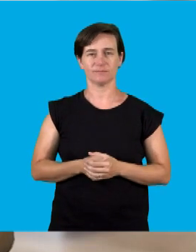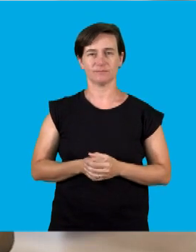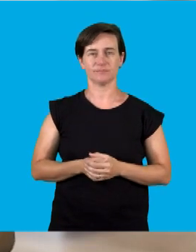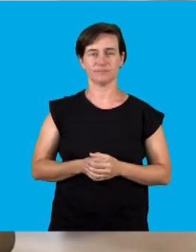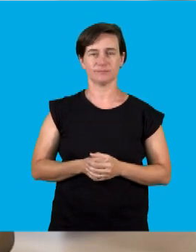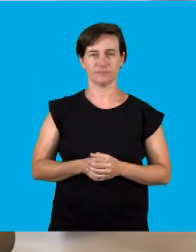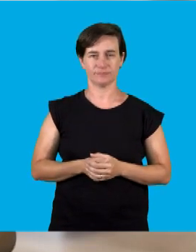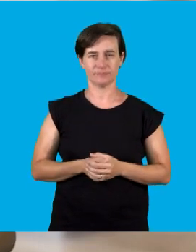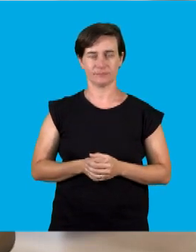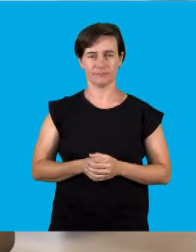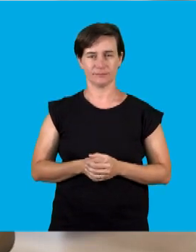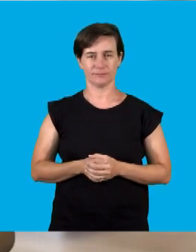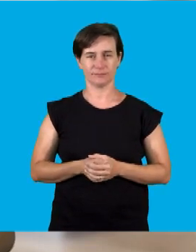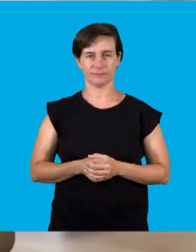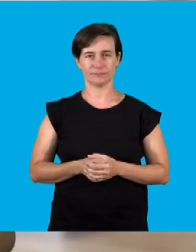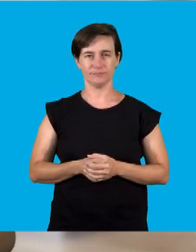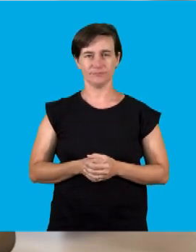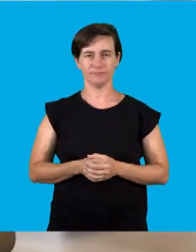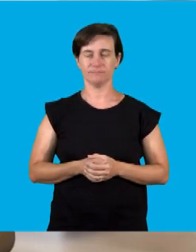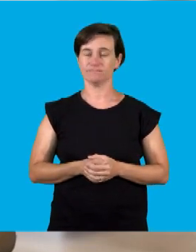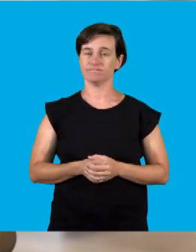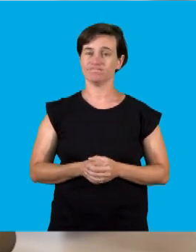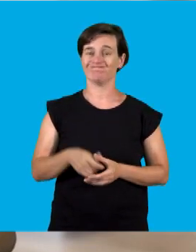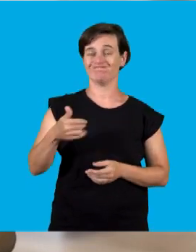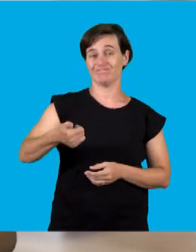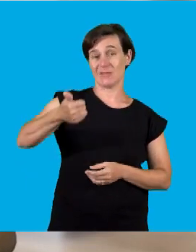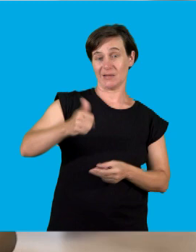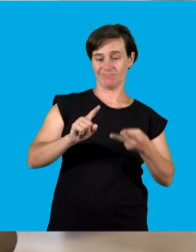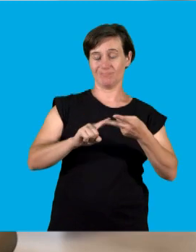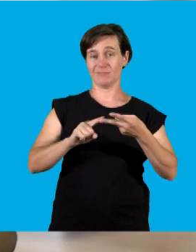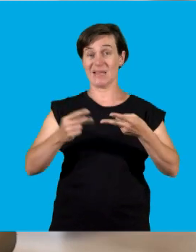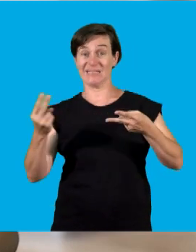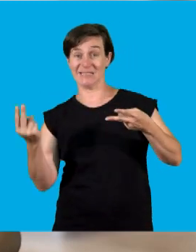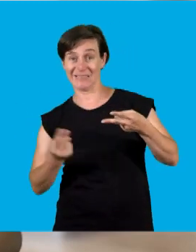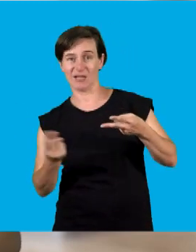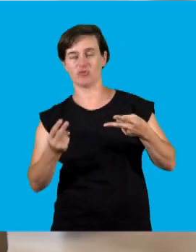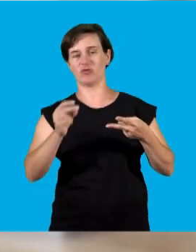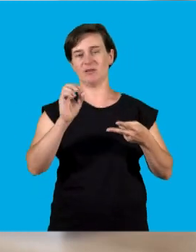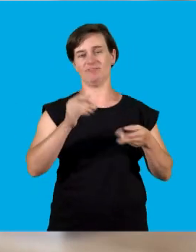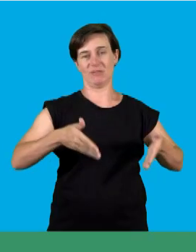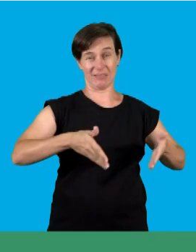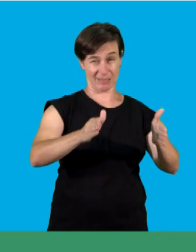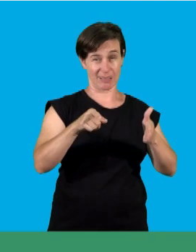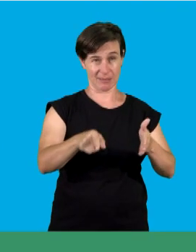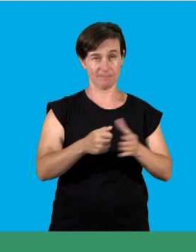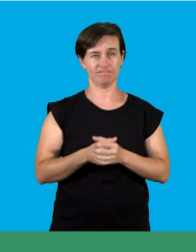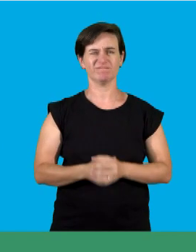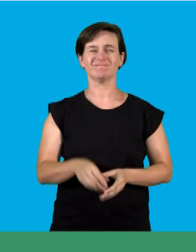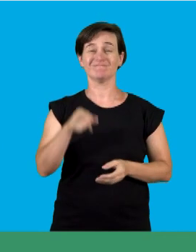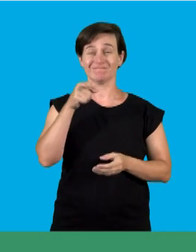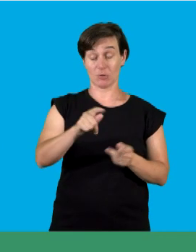these industries in the primary sector. Now let's move on to the secondary sector. The secondary